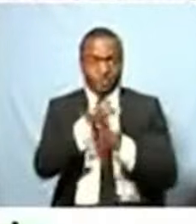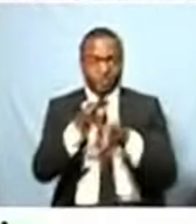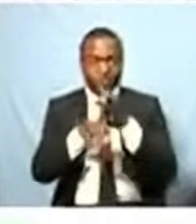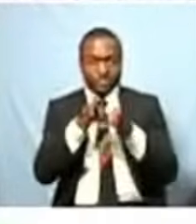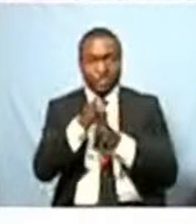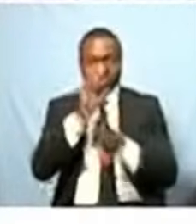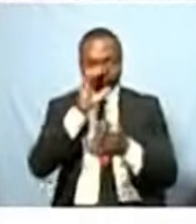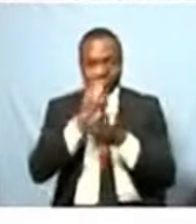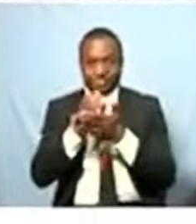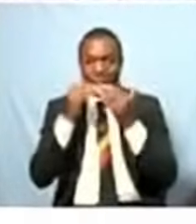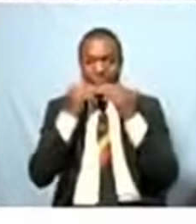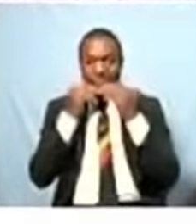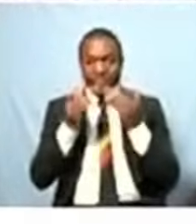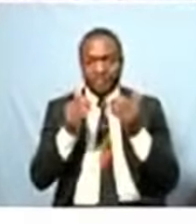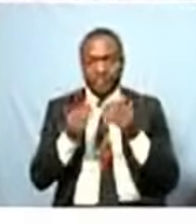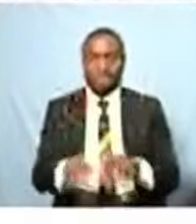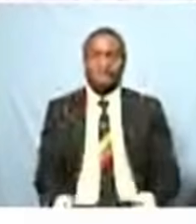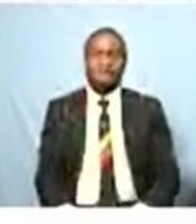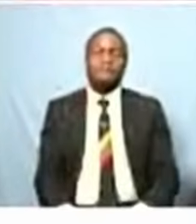Chilanga? Thank you very much.